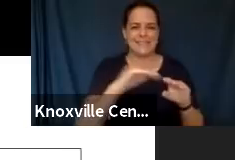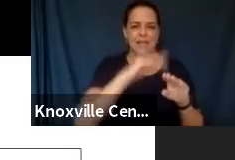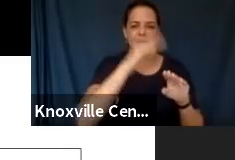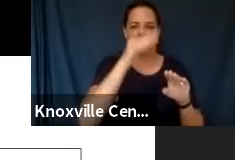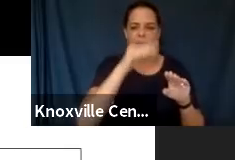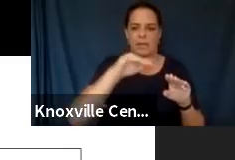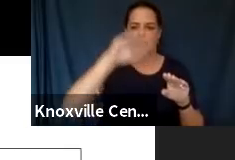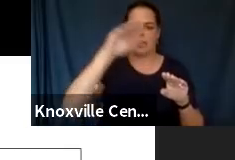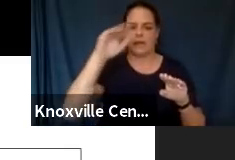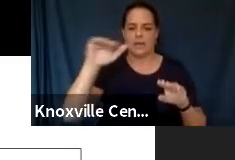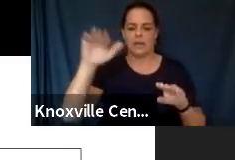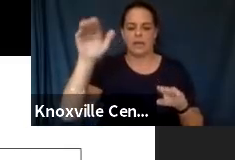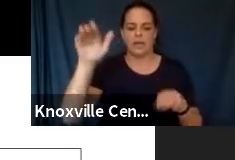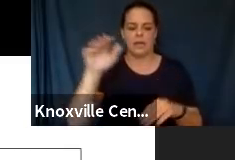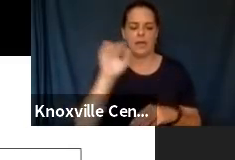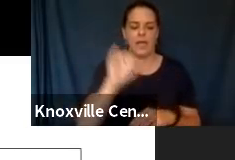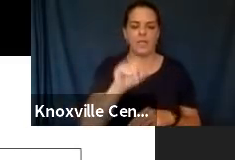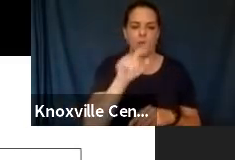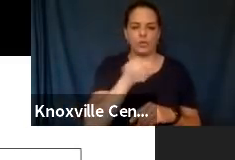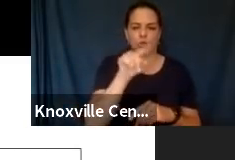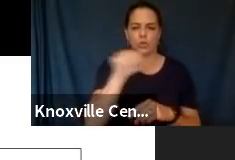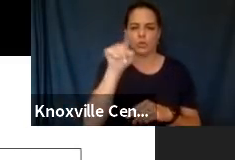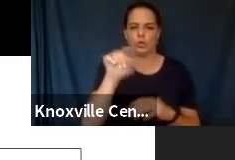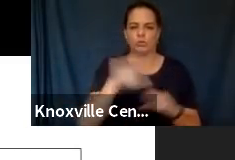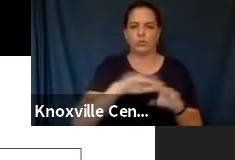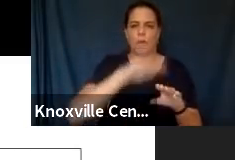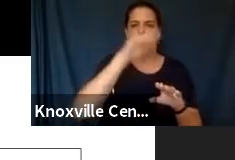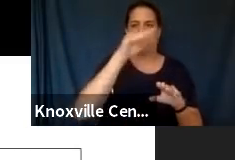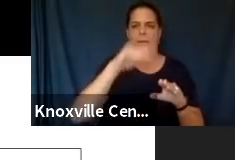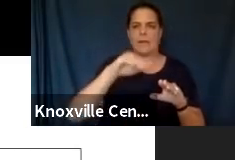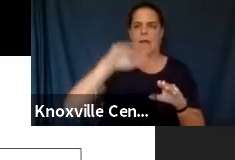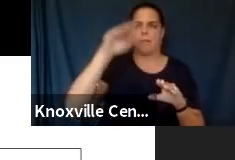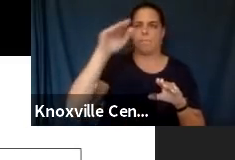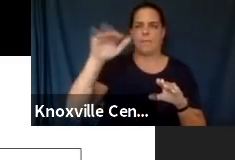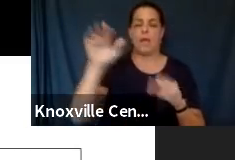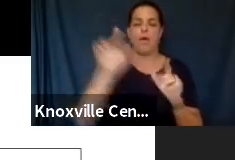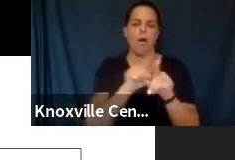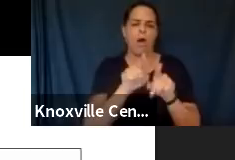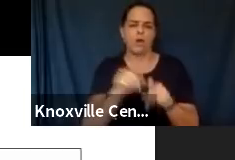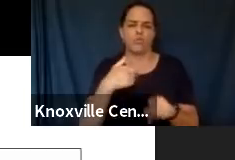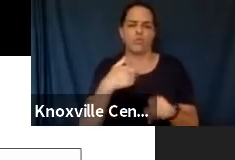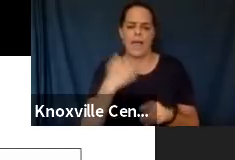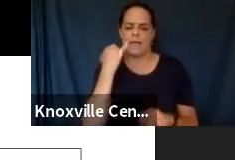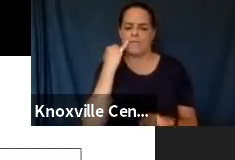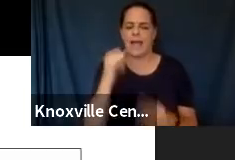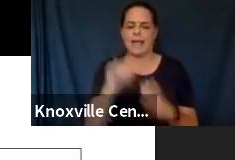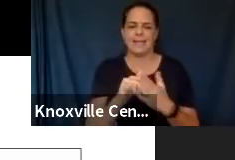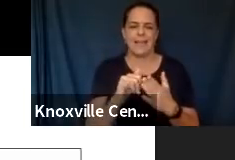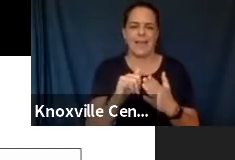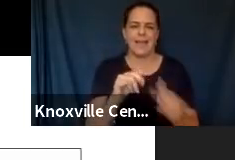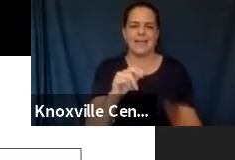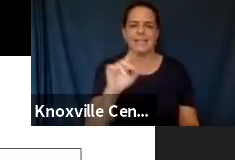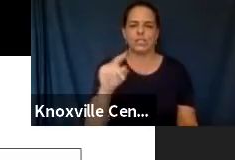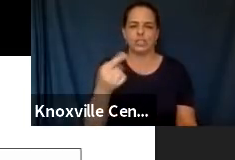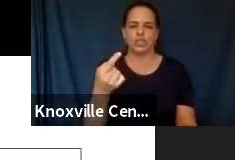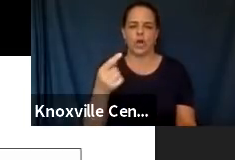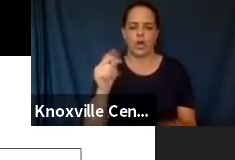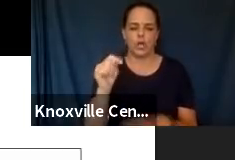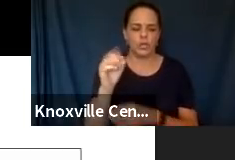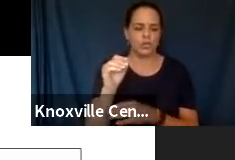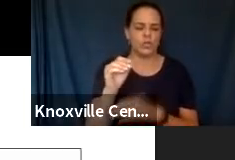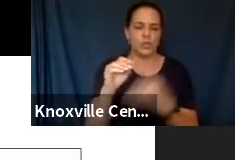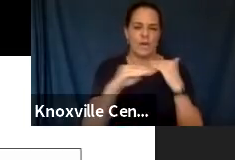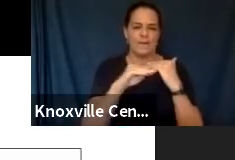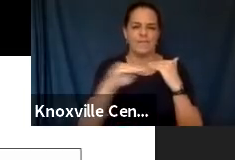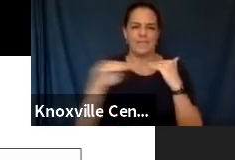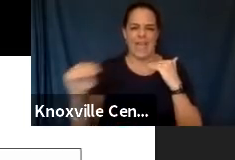which those round circles kind of go up and down. And you also kind of get a sense that it's starting to